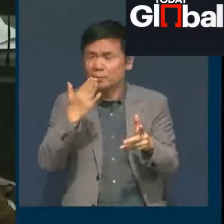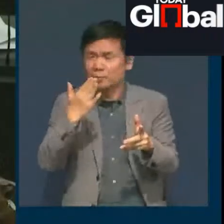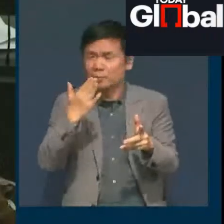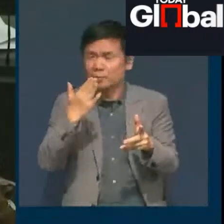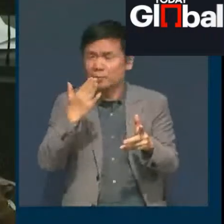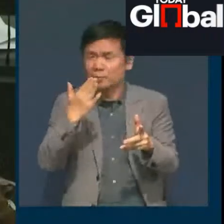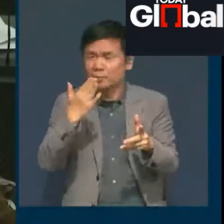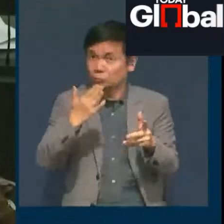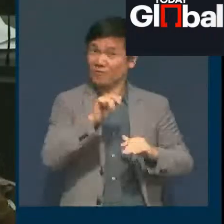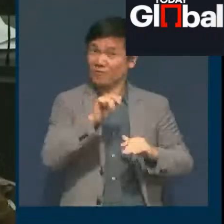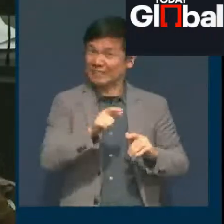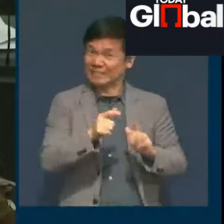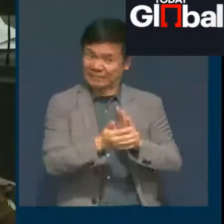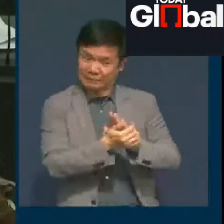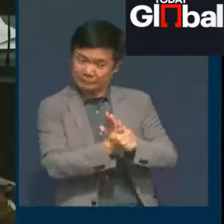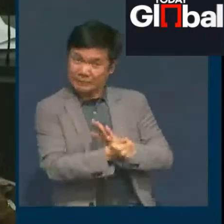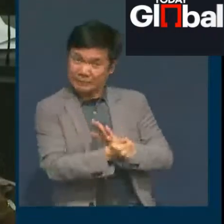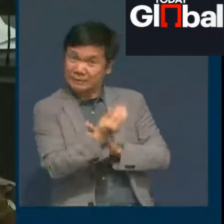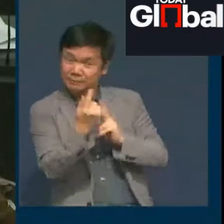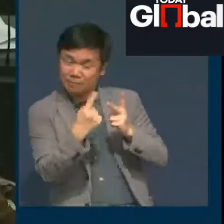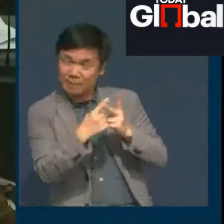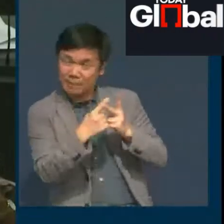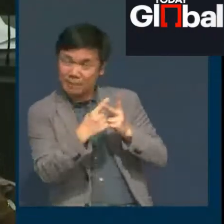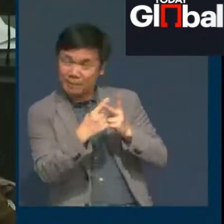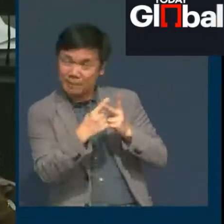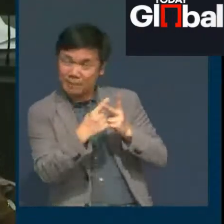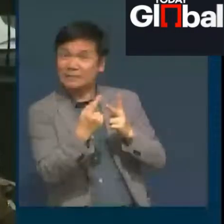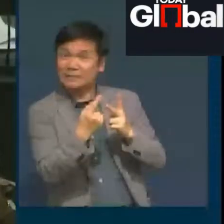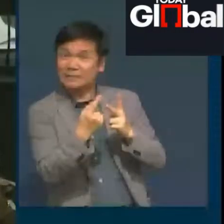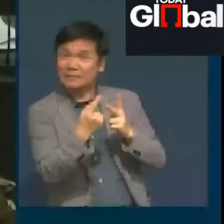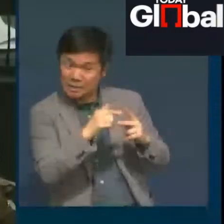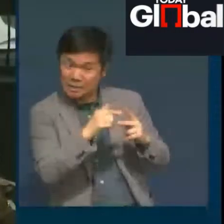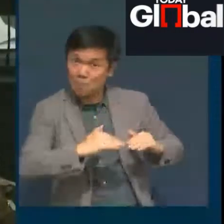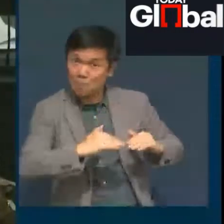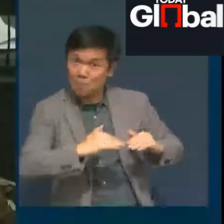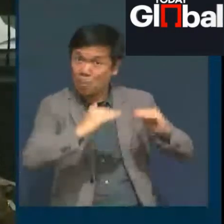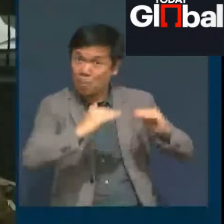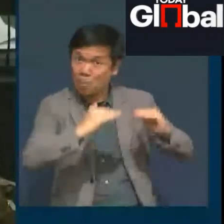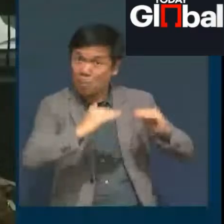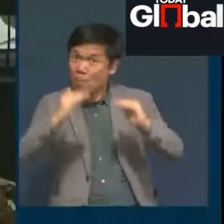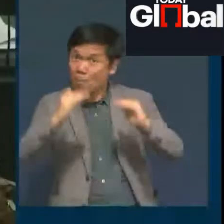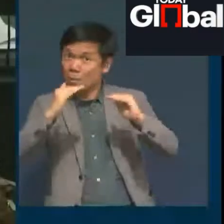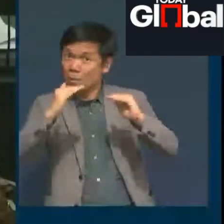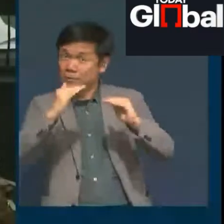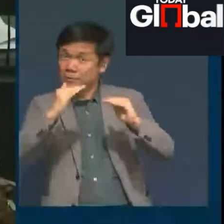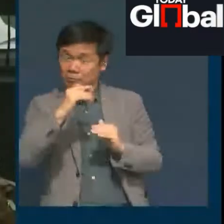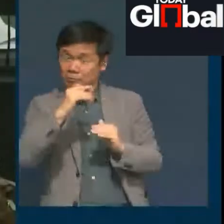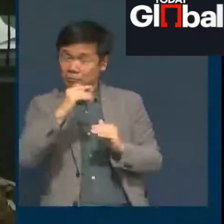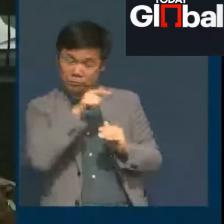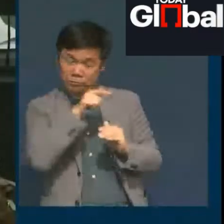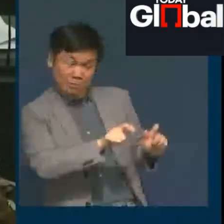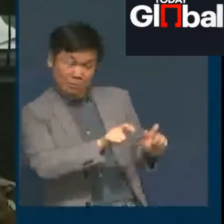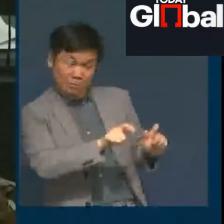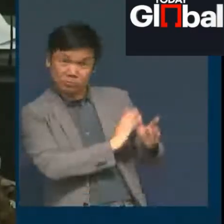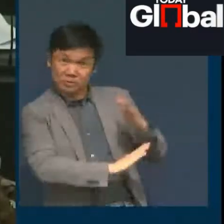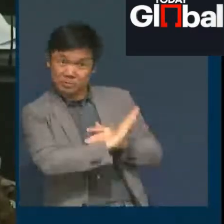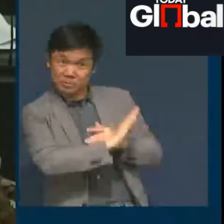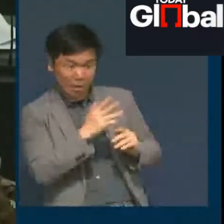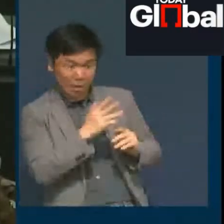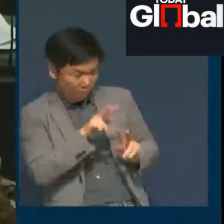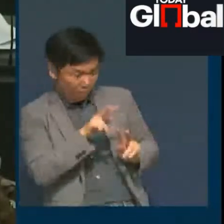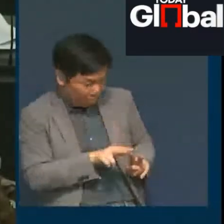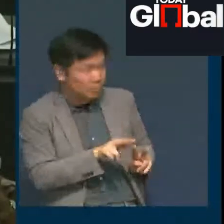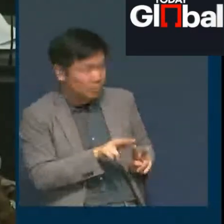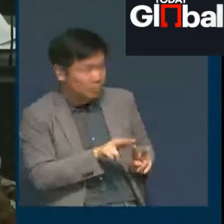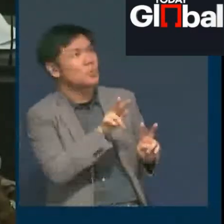enhance financial and technical resources in order to enhance respect and awareness of persons with disabilities.